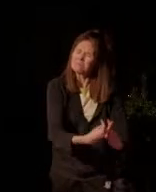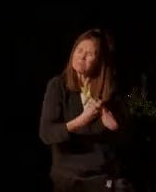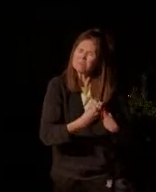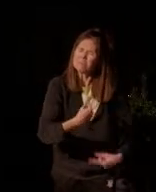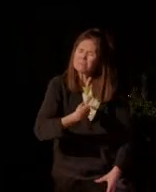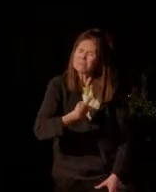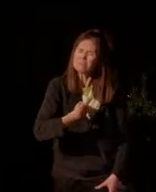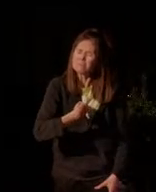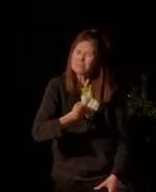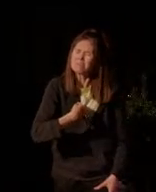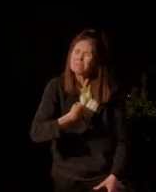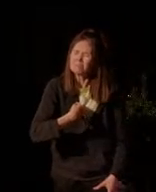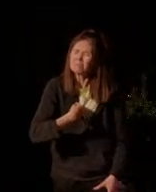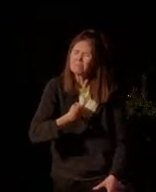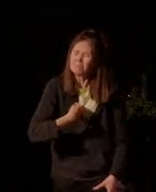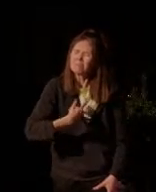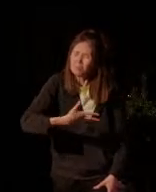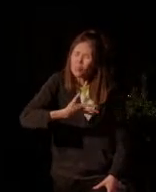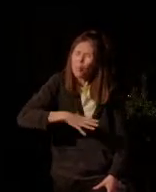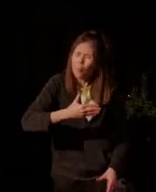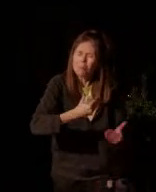Please. No.